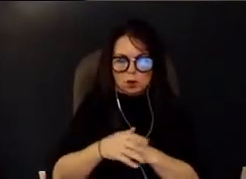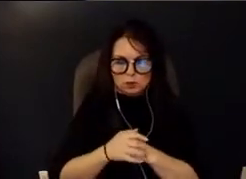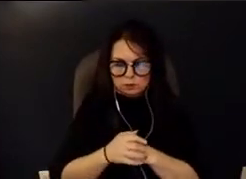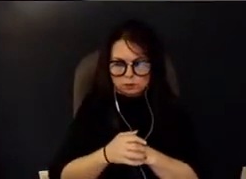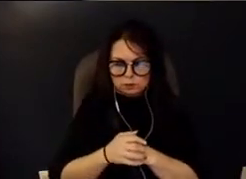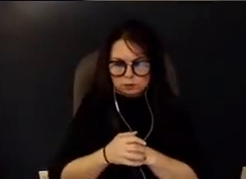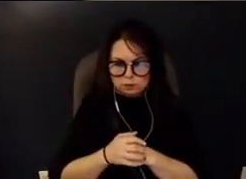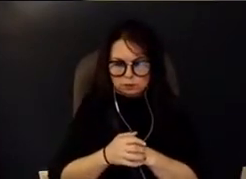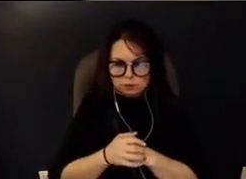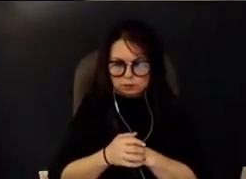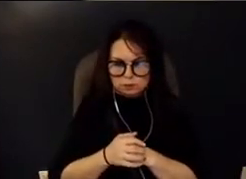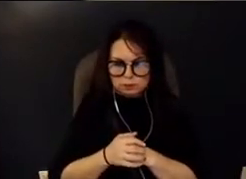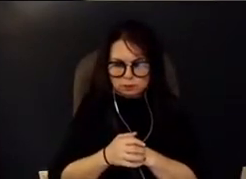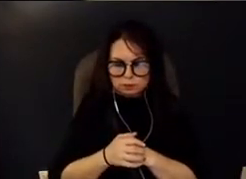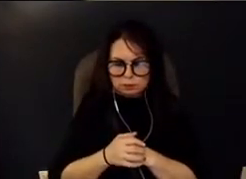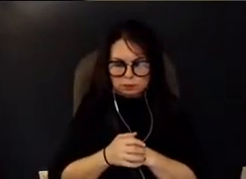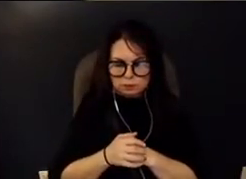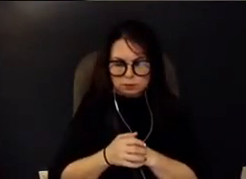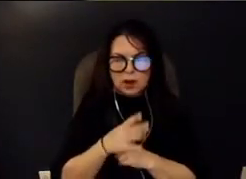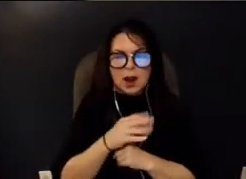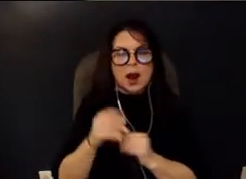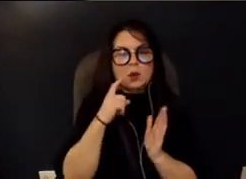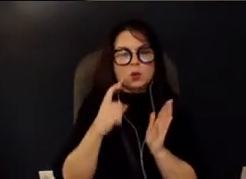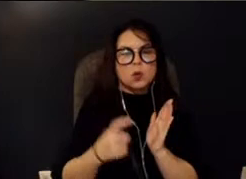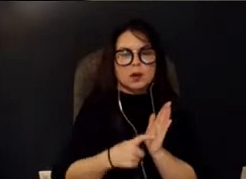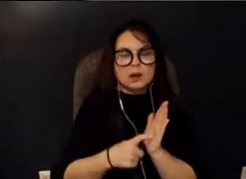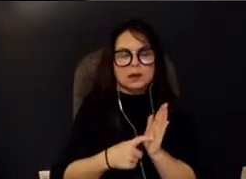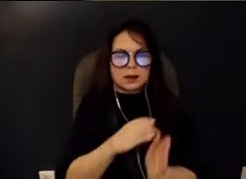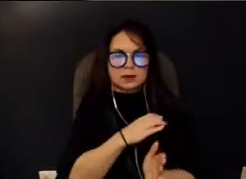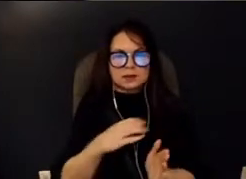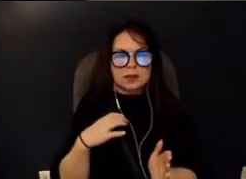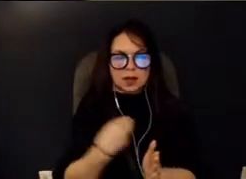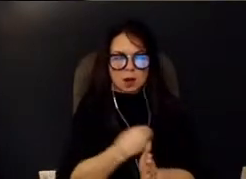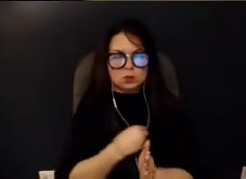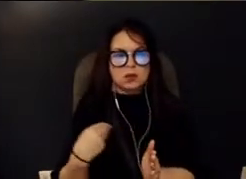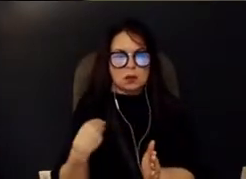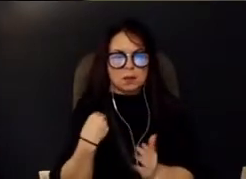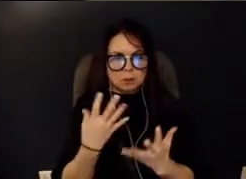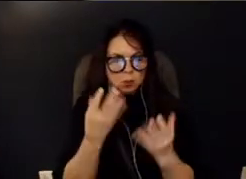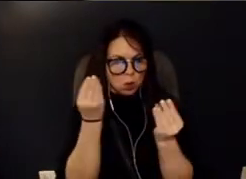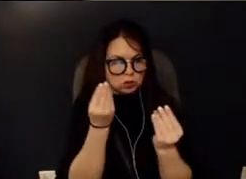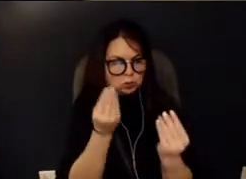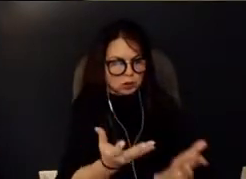recognize Councilmember Palmisano to present that report of the Budget Committee. Councilmember Palmisano.